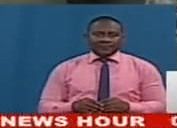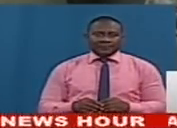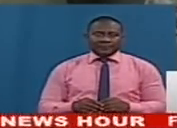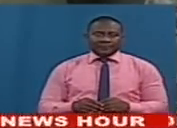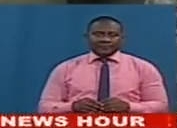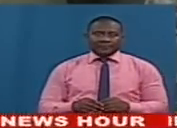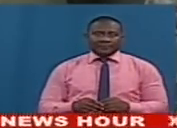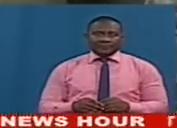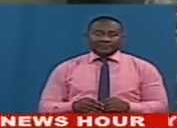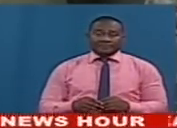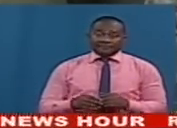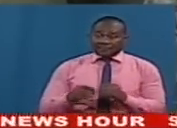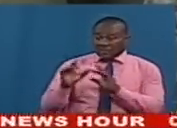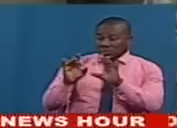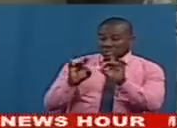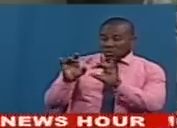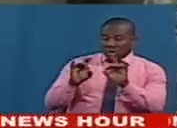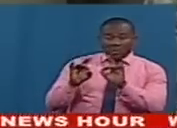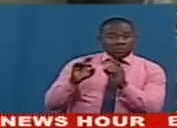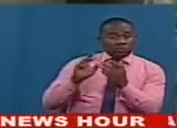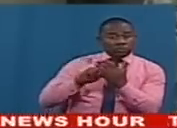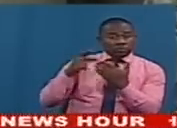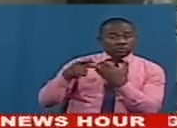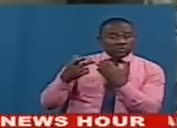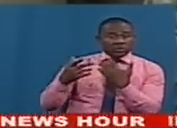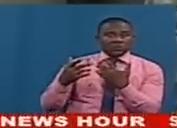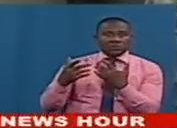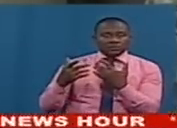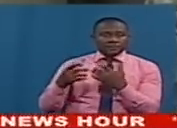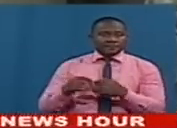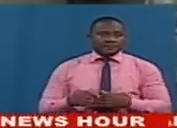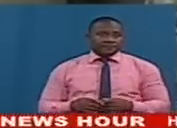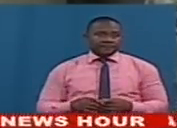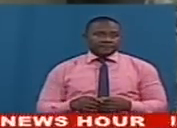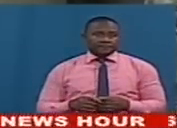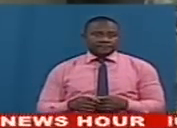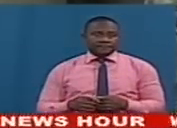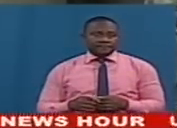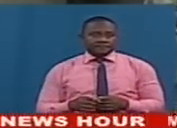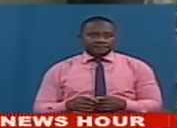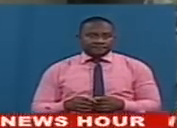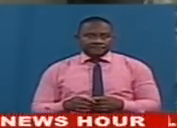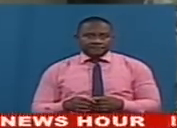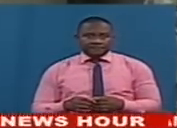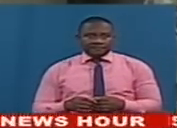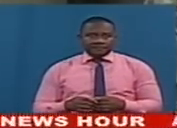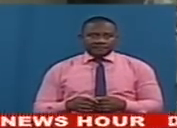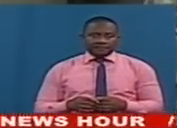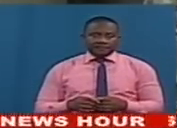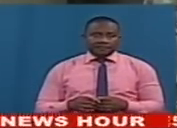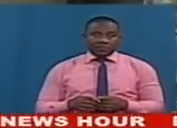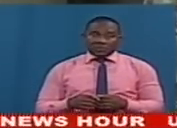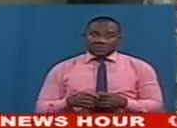at ensuring the selection of projects with solid raw material base. In addition to having an appropriate nucleus